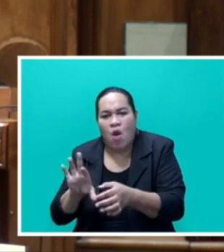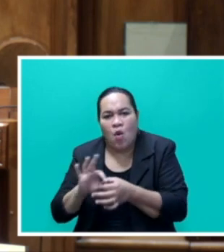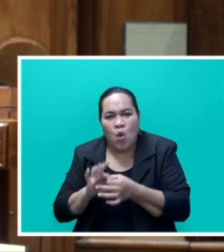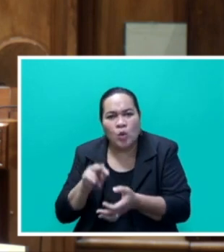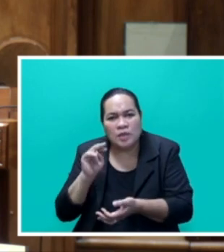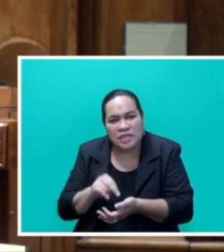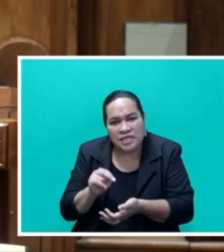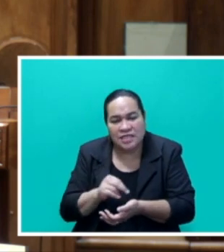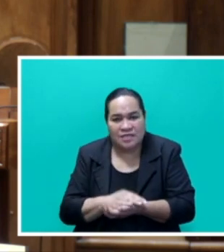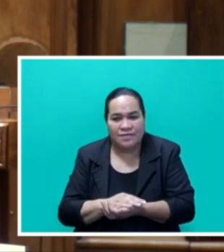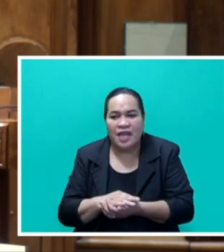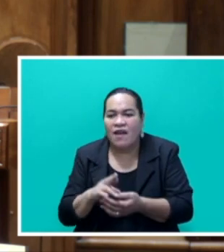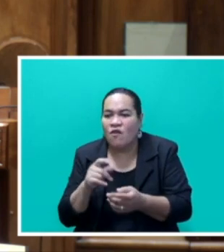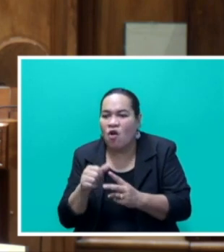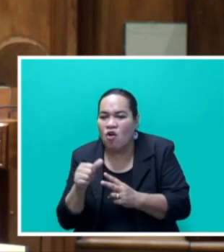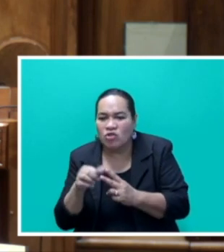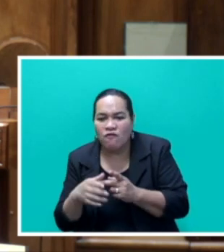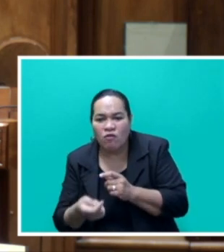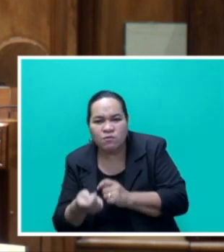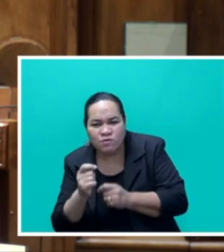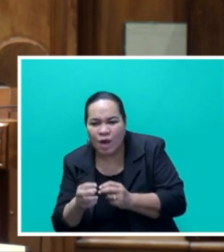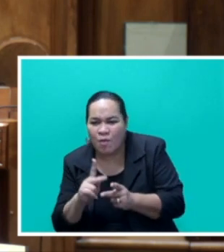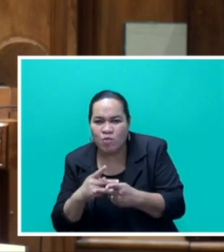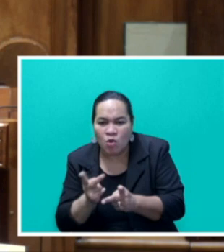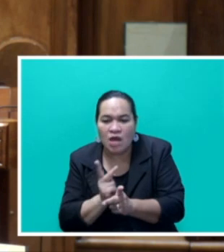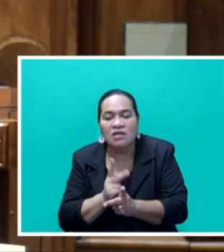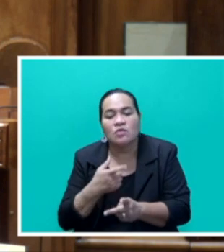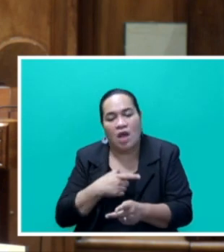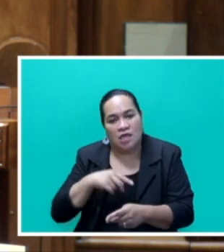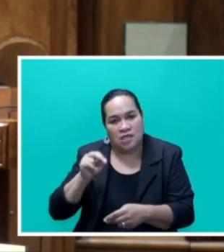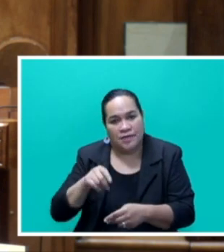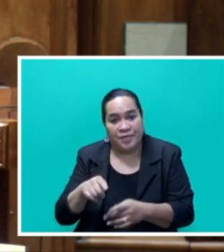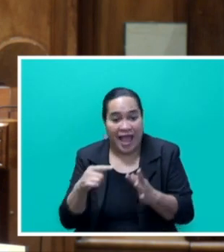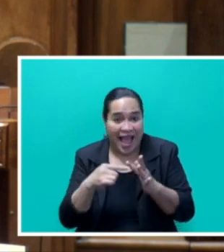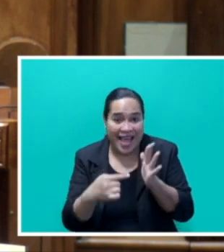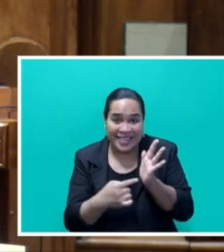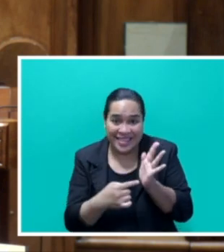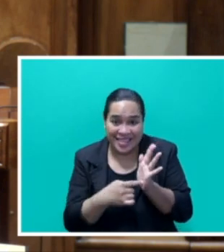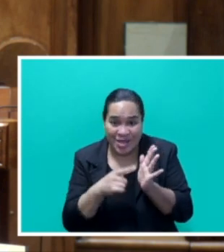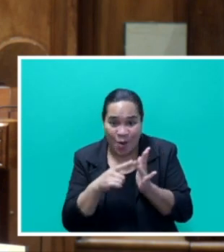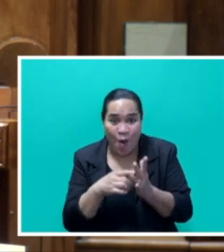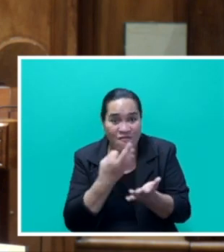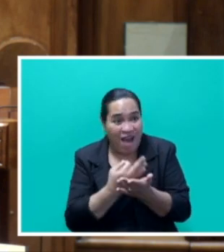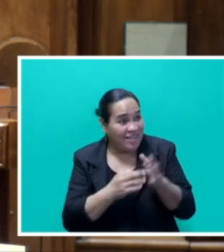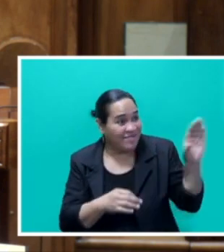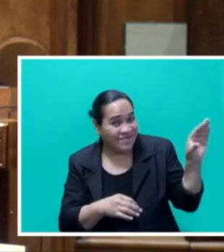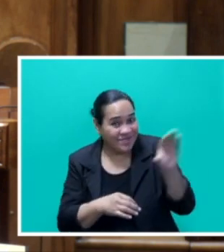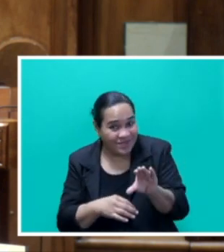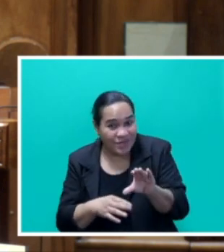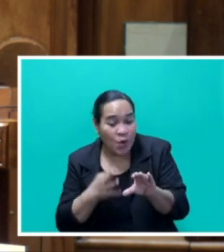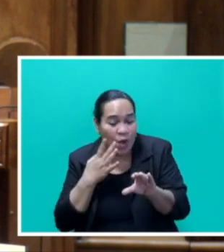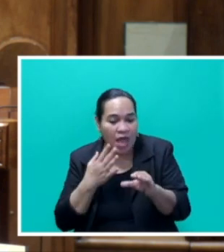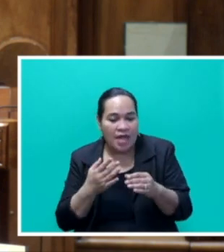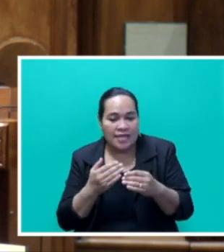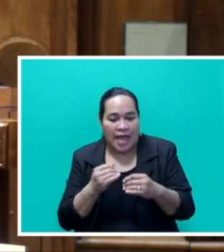and, of course, commercial forestry and fisheries products. The ITTO-funded project was implemented in the 6 villages